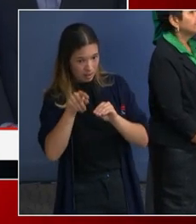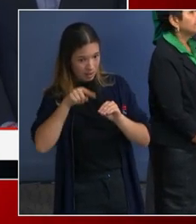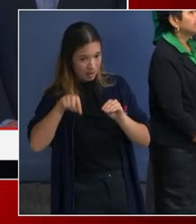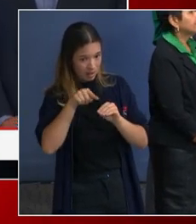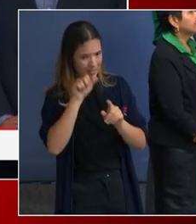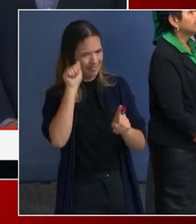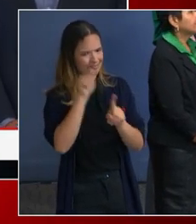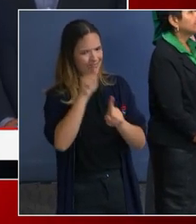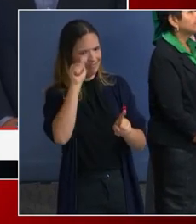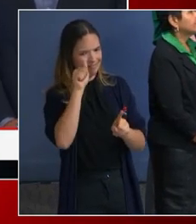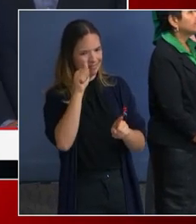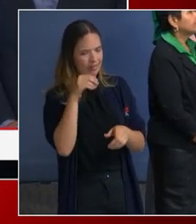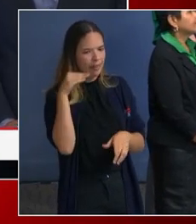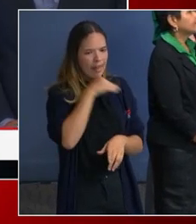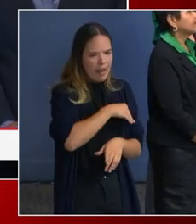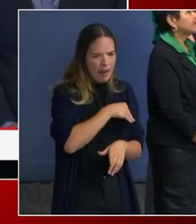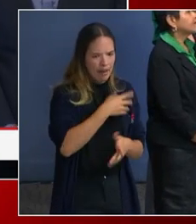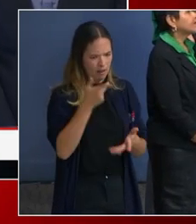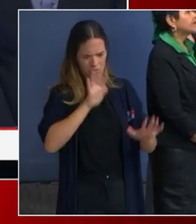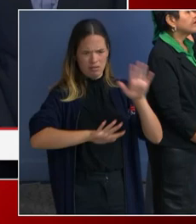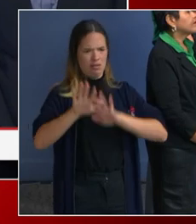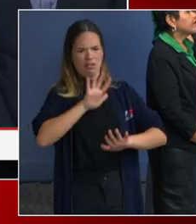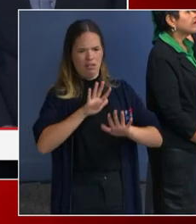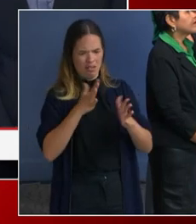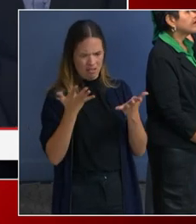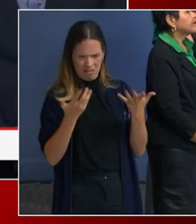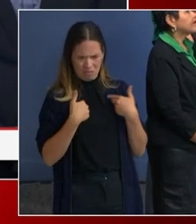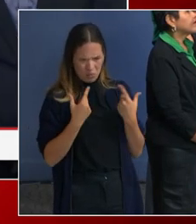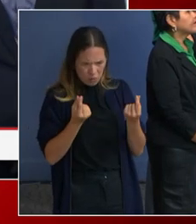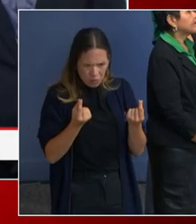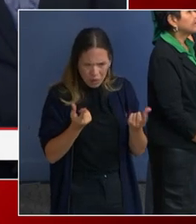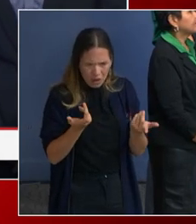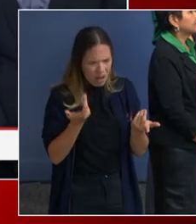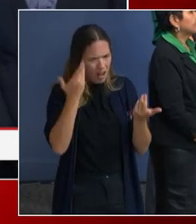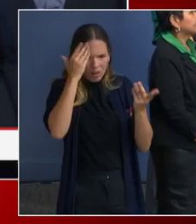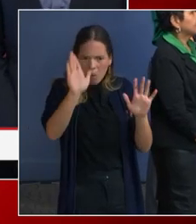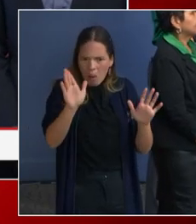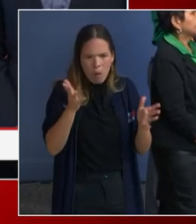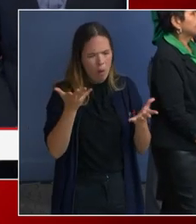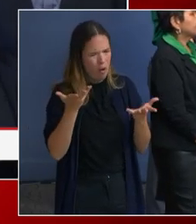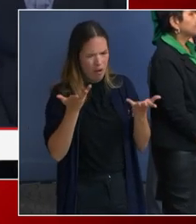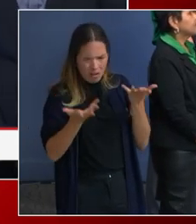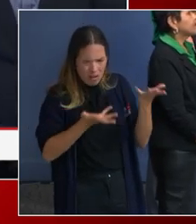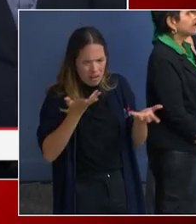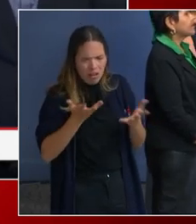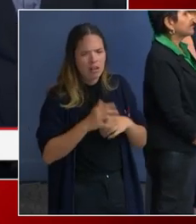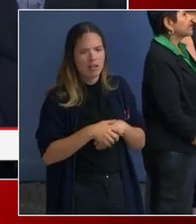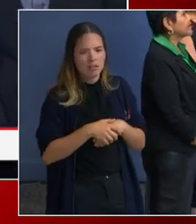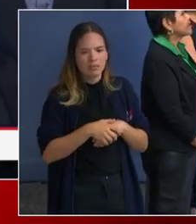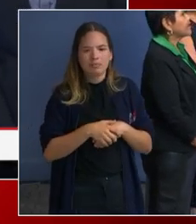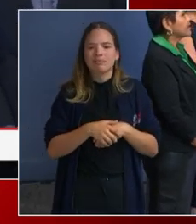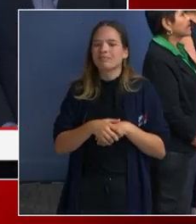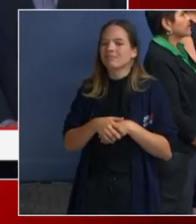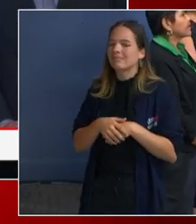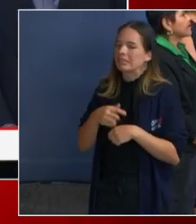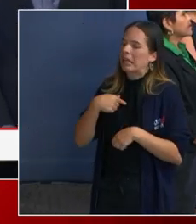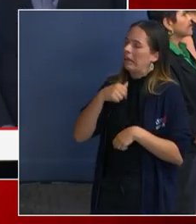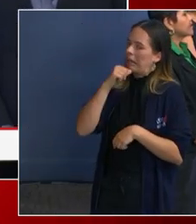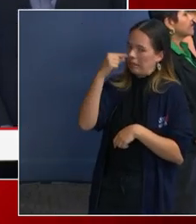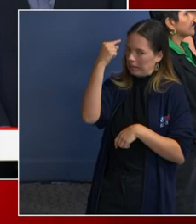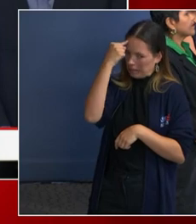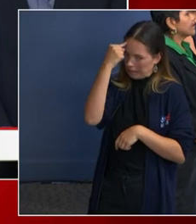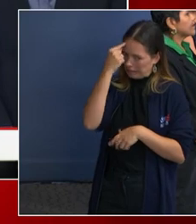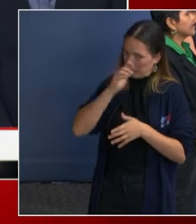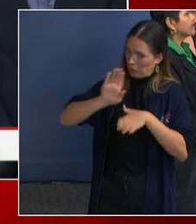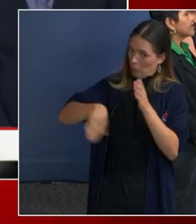about that? I'm not entirely sure that people know that they're coming to DC.